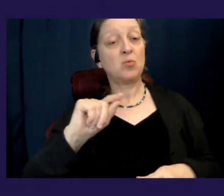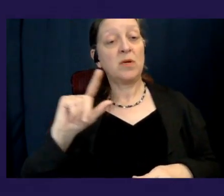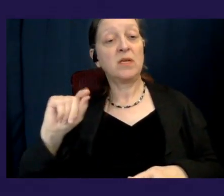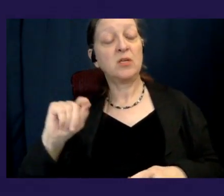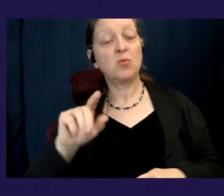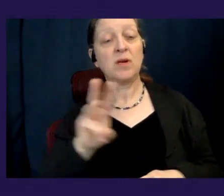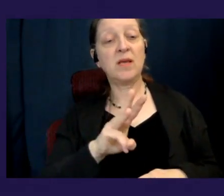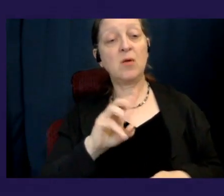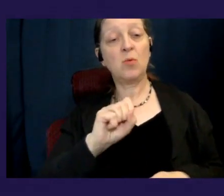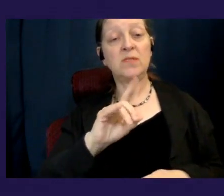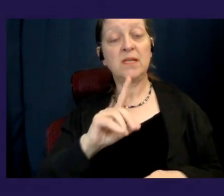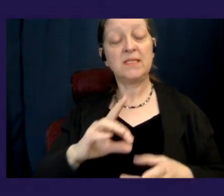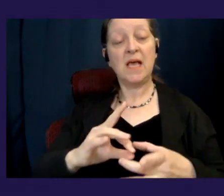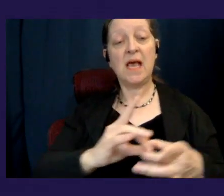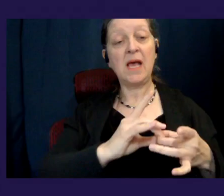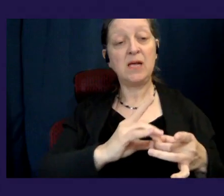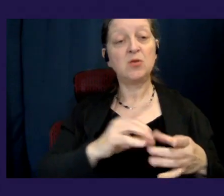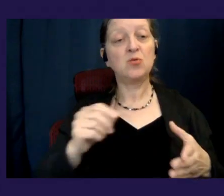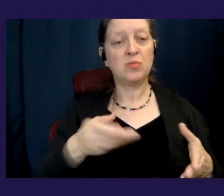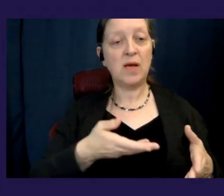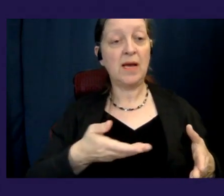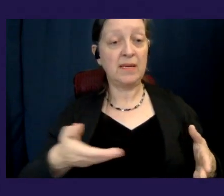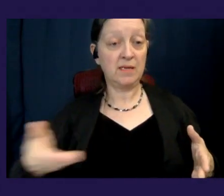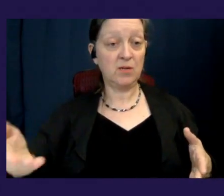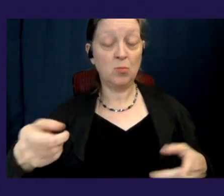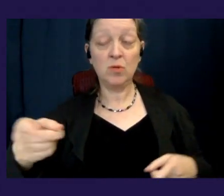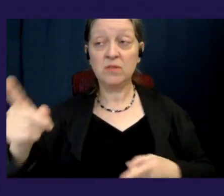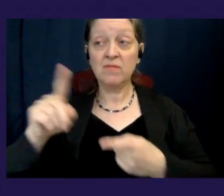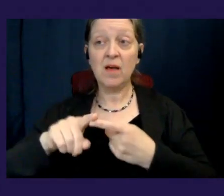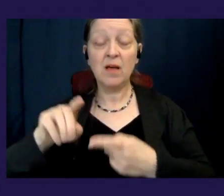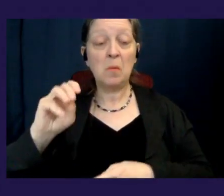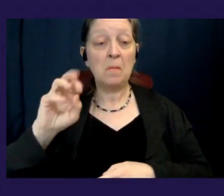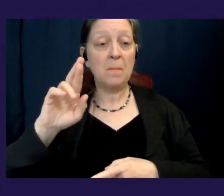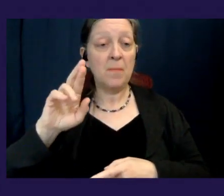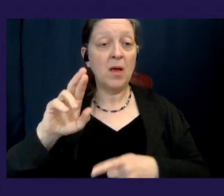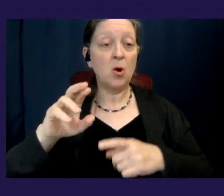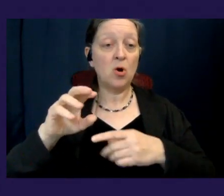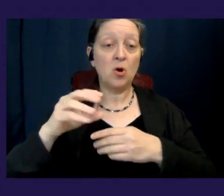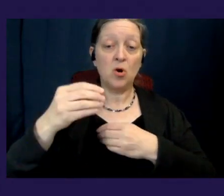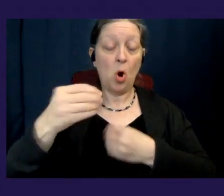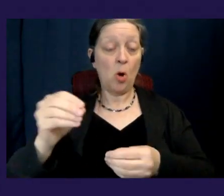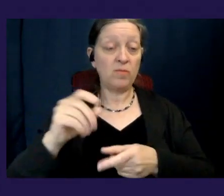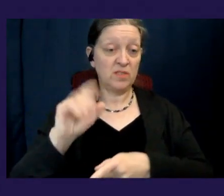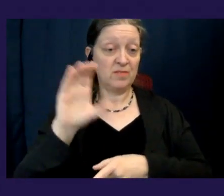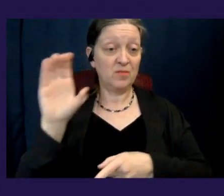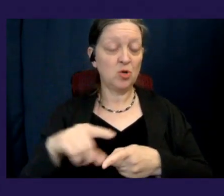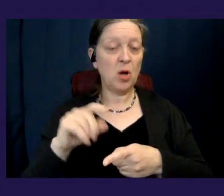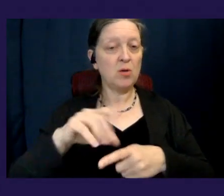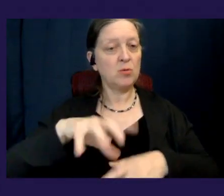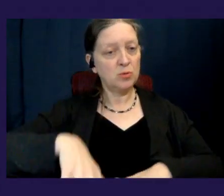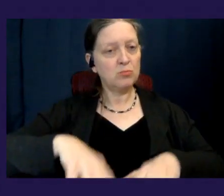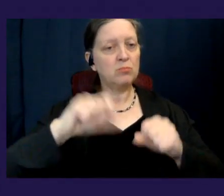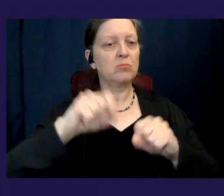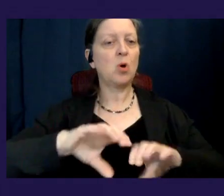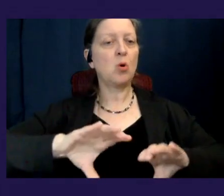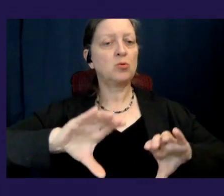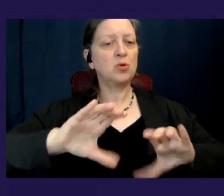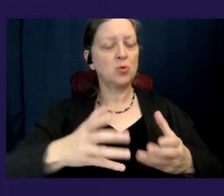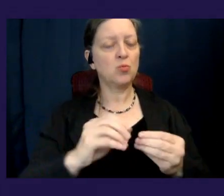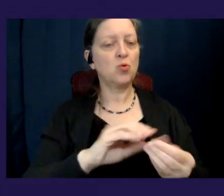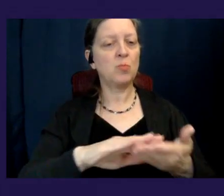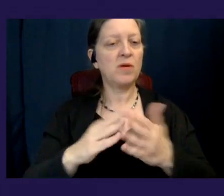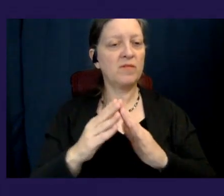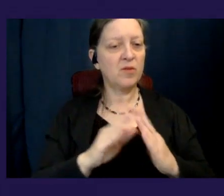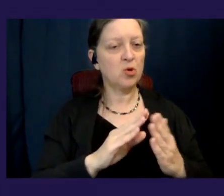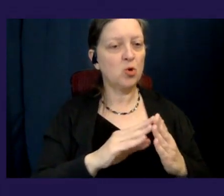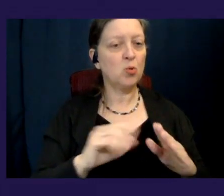of Chicago to convene a group of community organizations and leaders to support the flow of information between